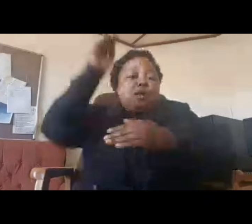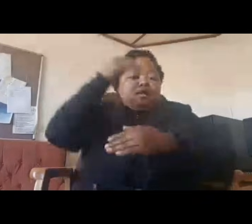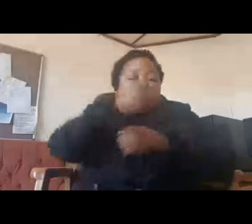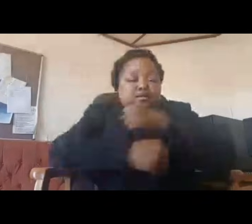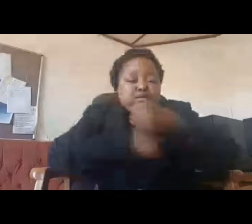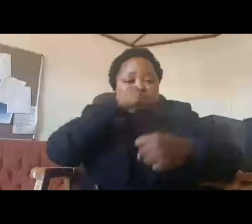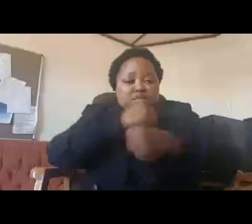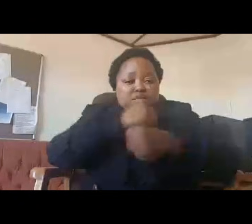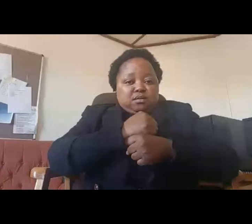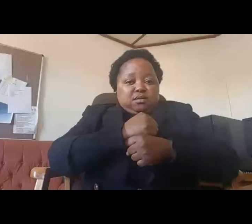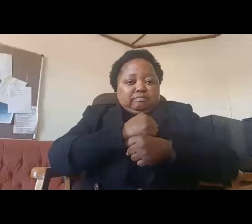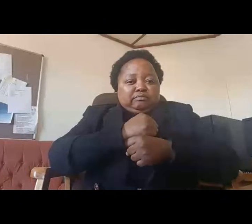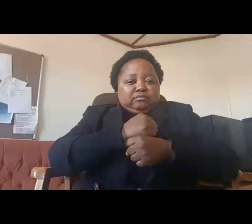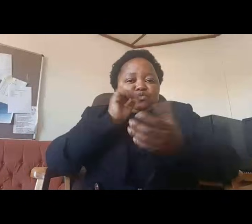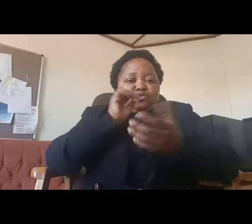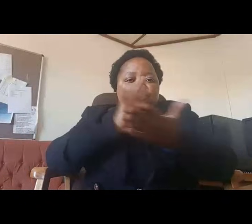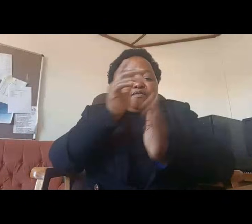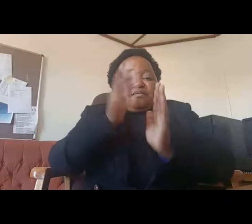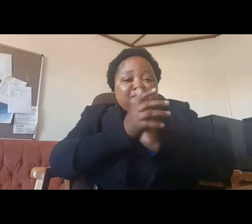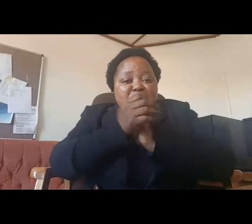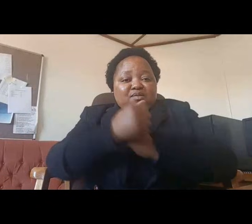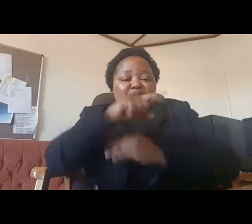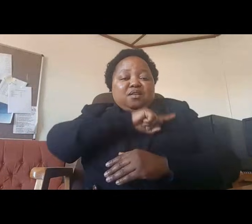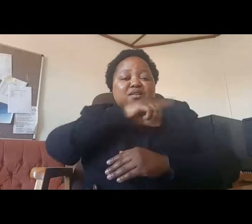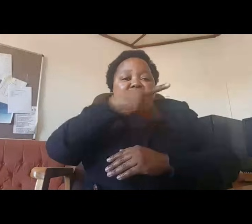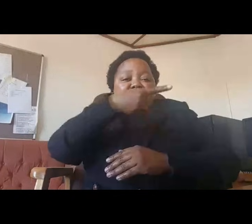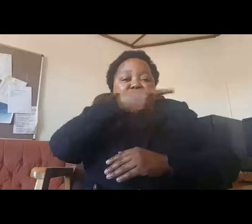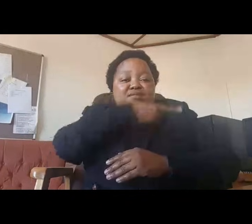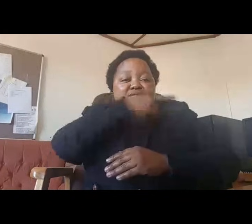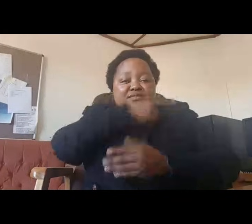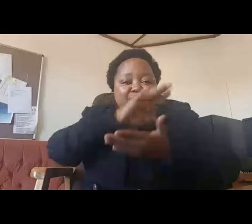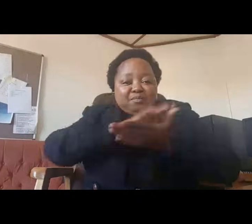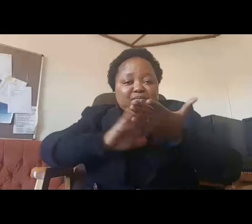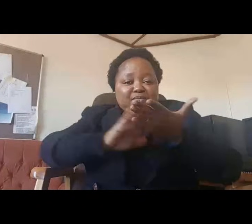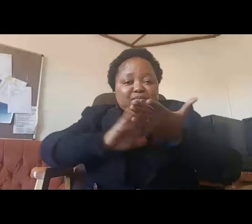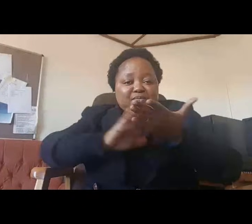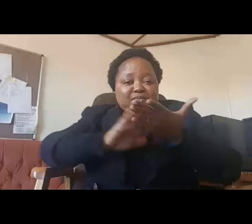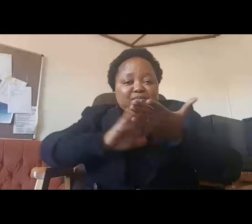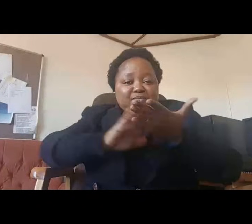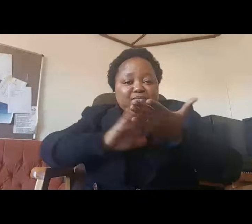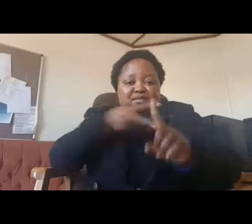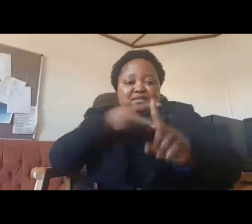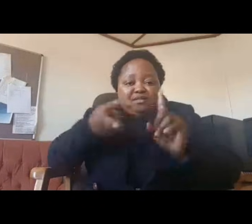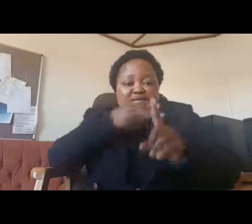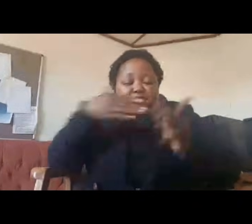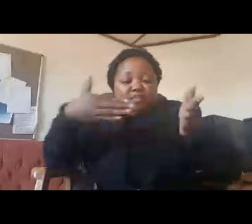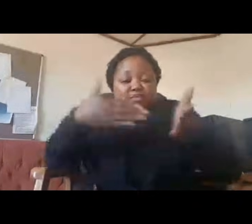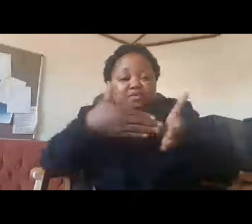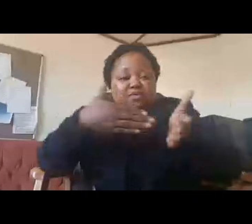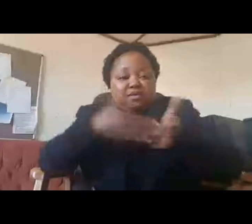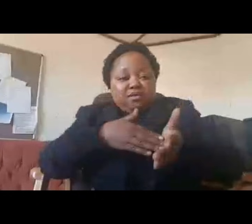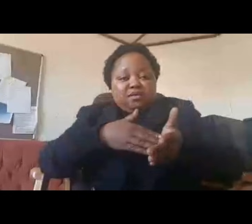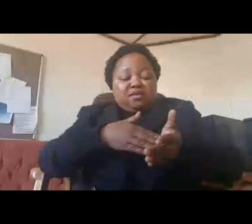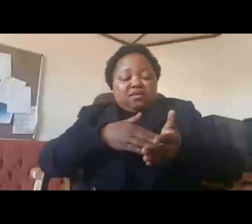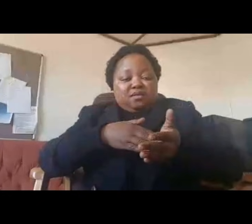make GBV prevention more effective and inclusive, what would it be and